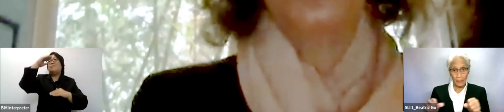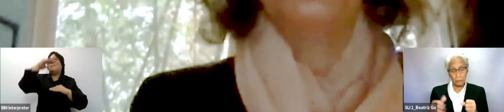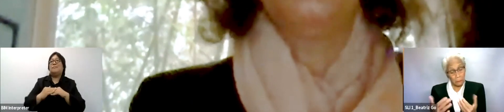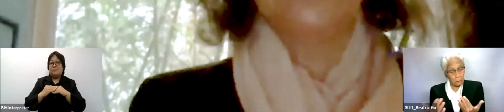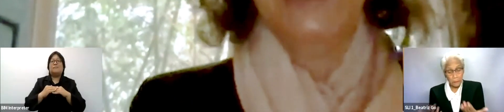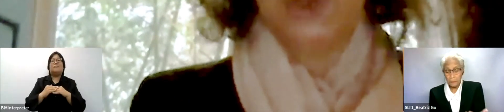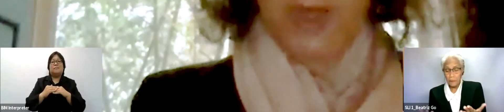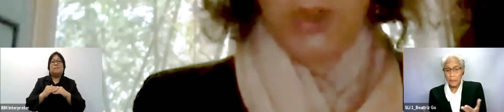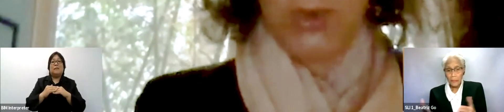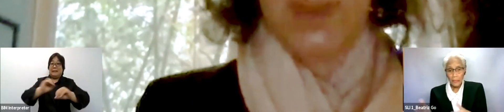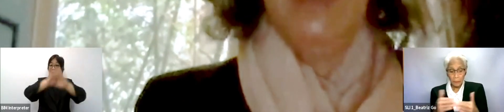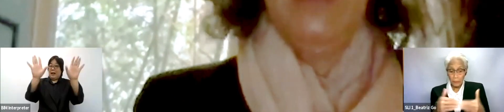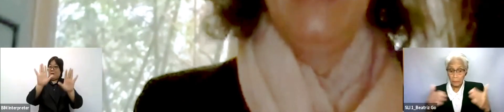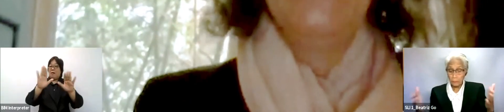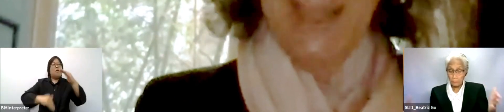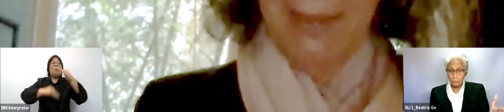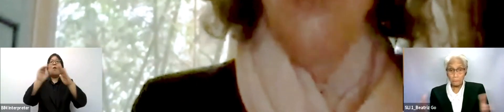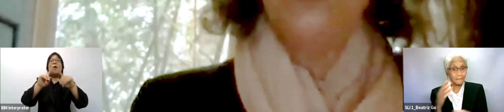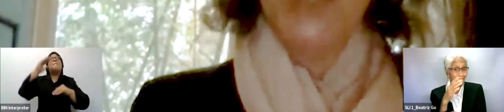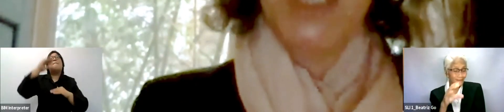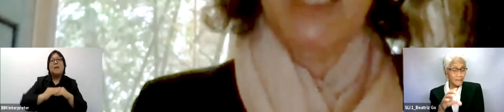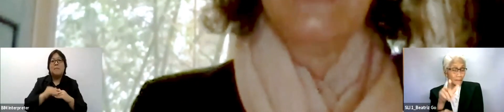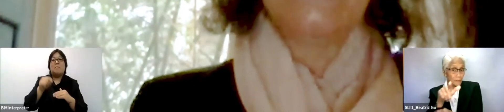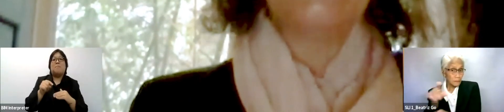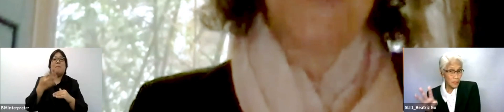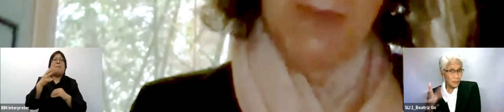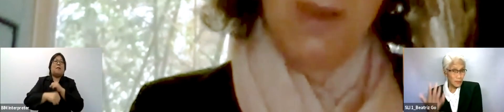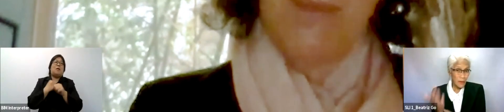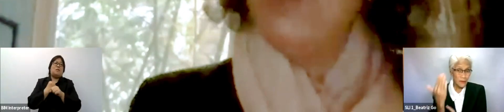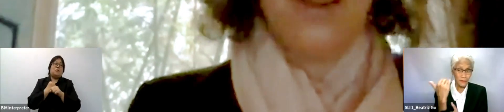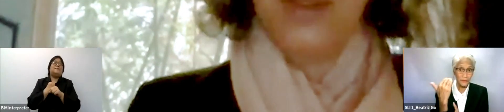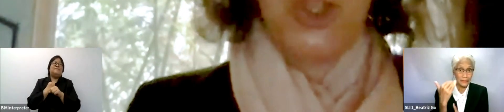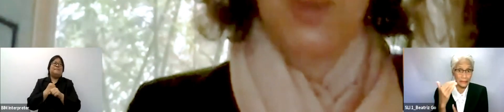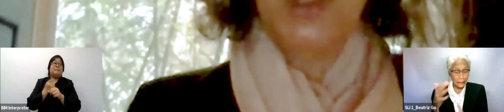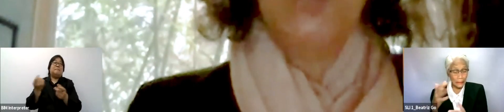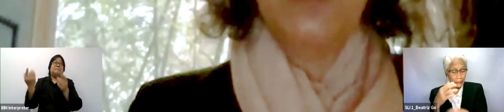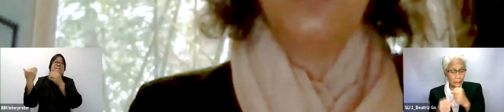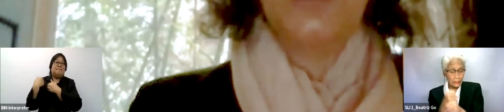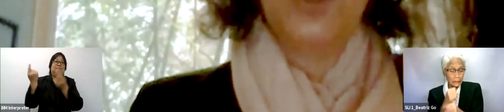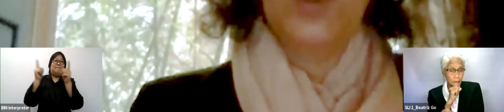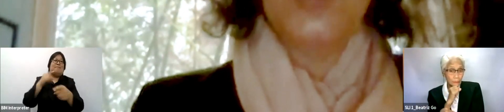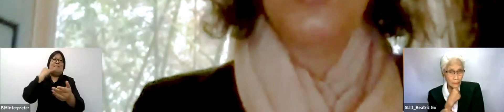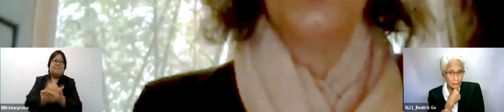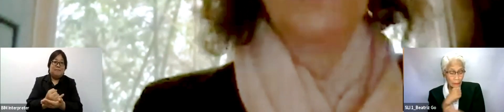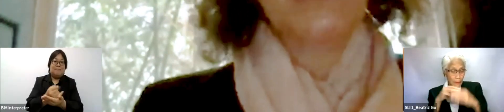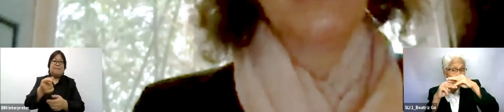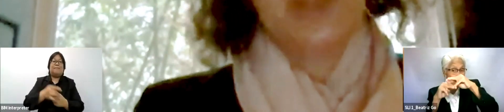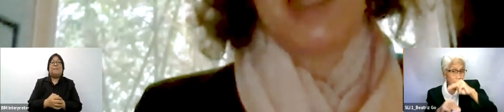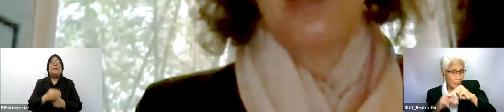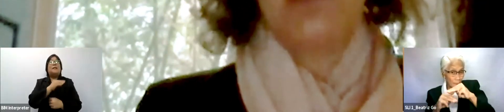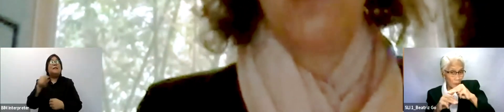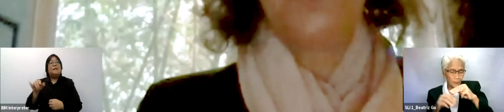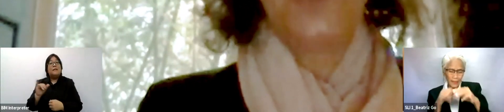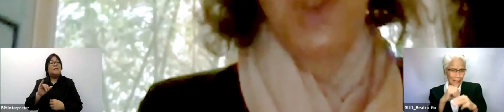Comment rather call for a clear threshold. And again, 14 years is the minimum. The General Comment encourages to go